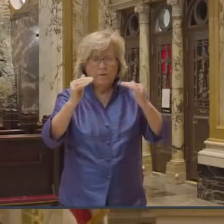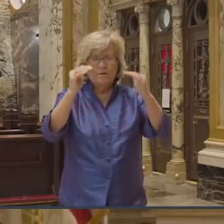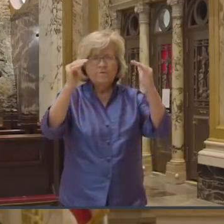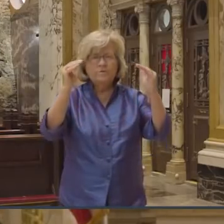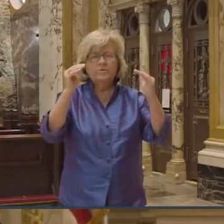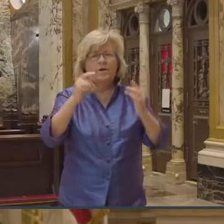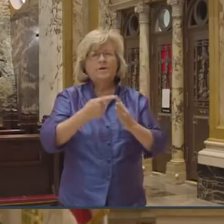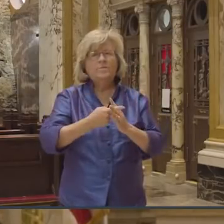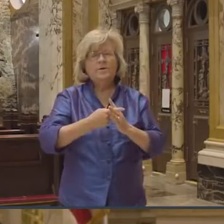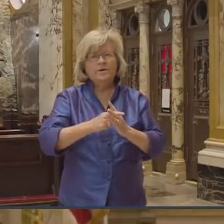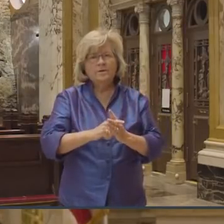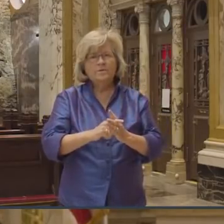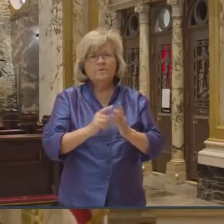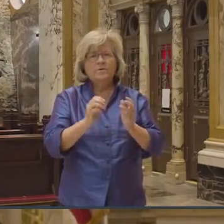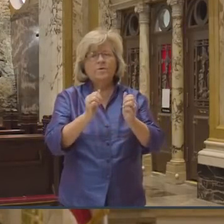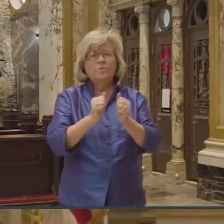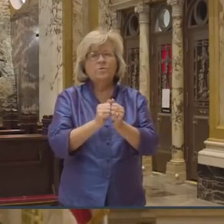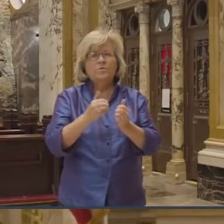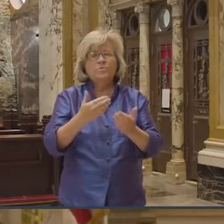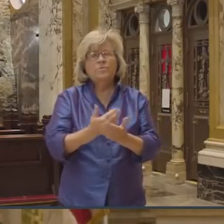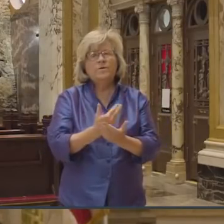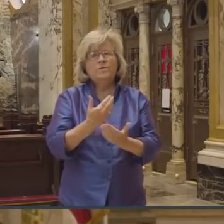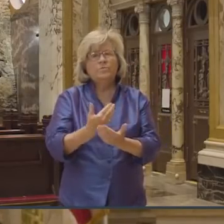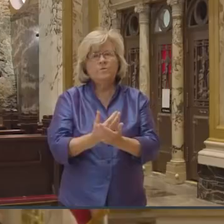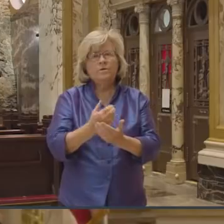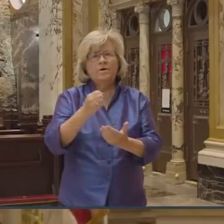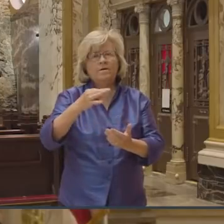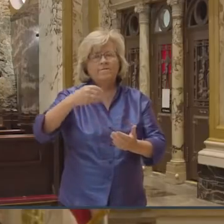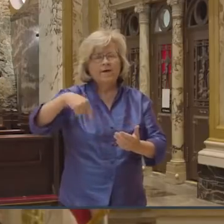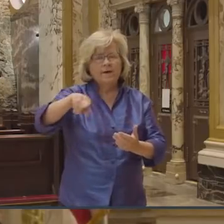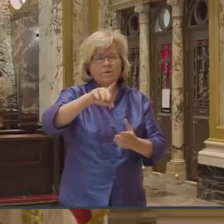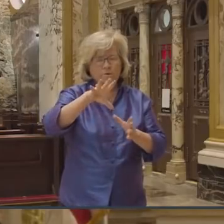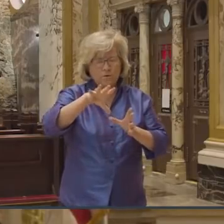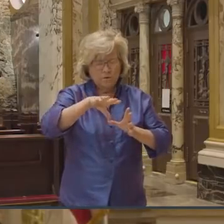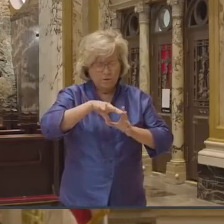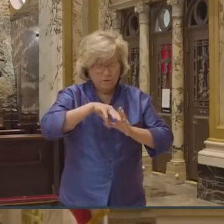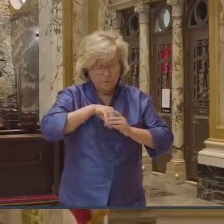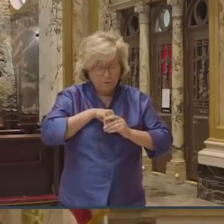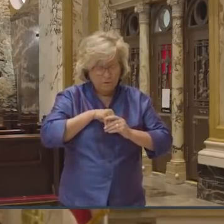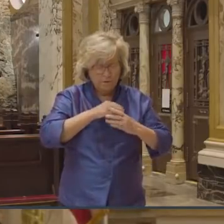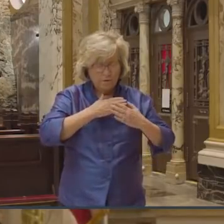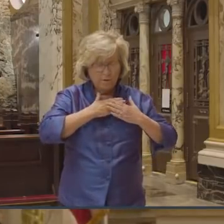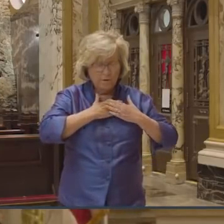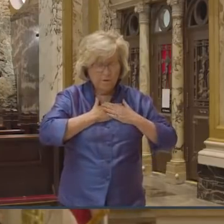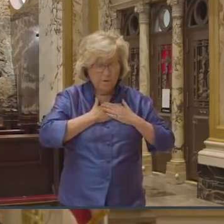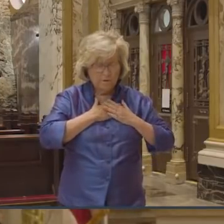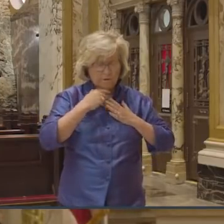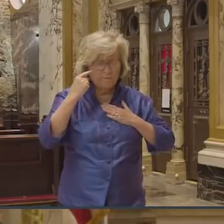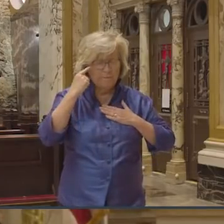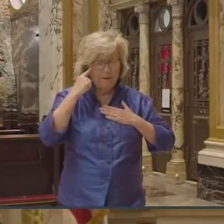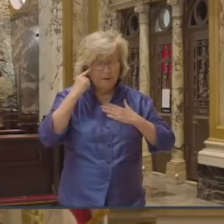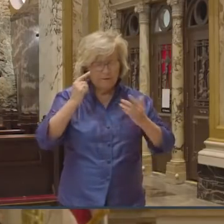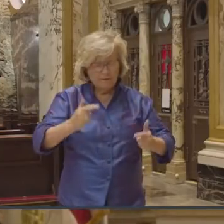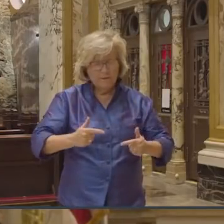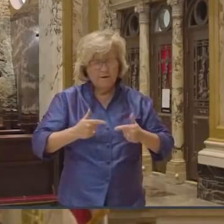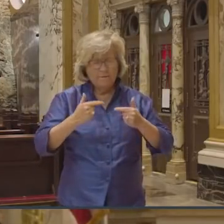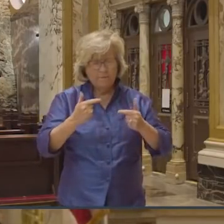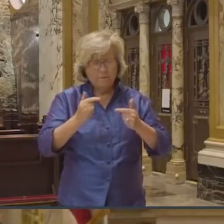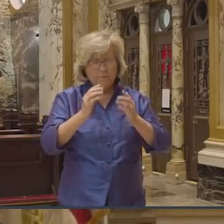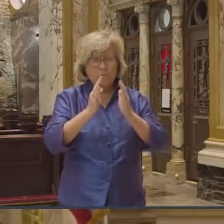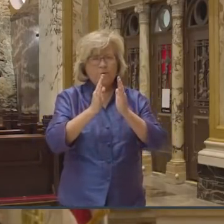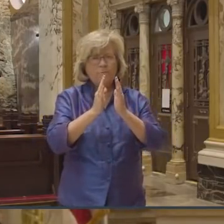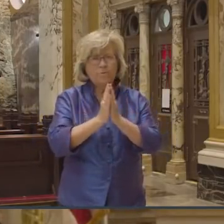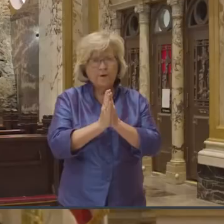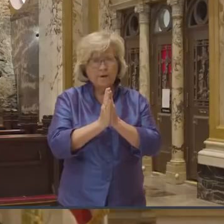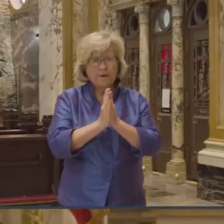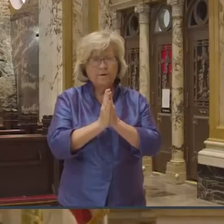it begins with renewal in our own hearts and minds and lives. And so we pray, come Holy